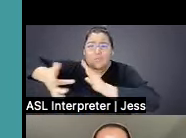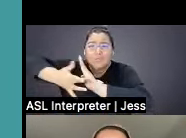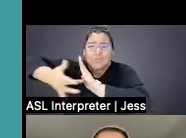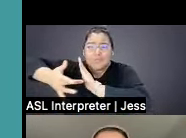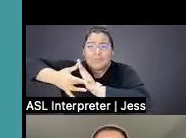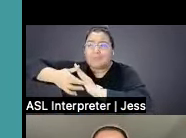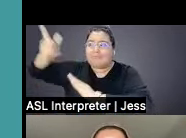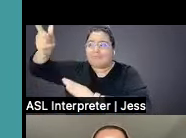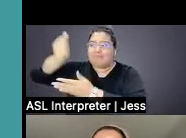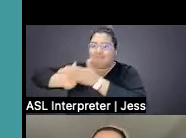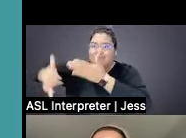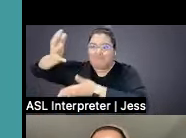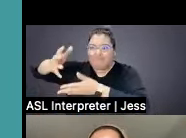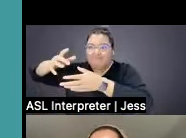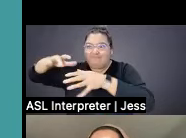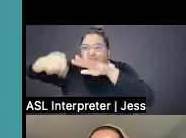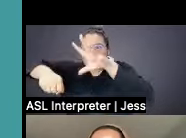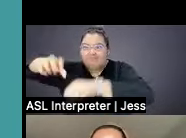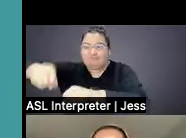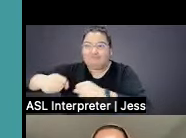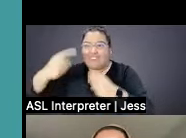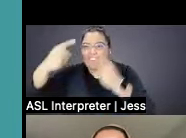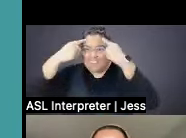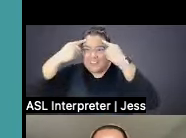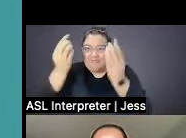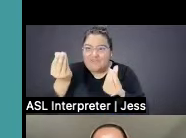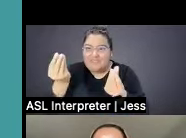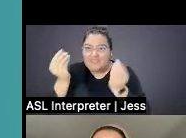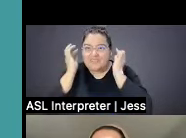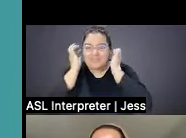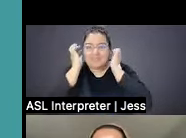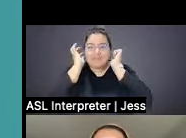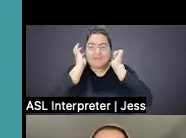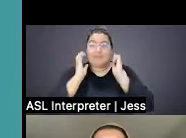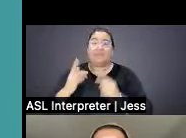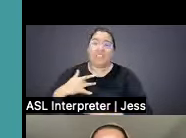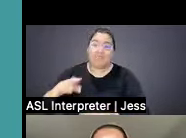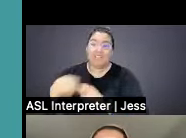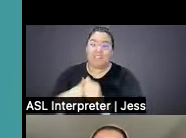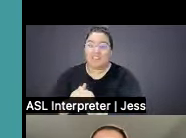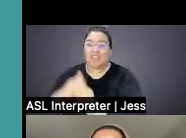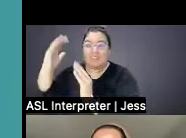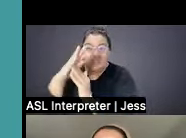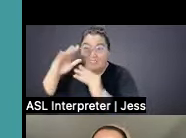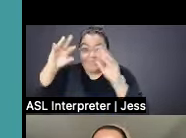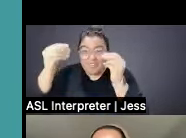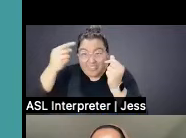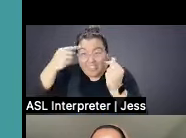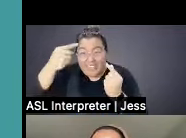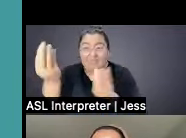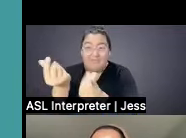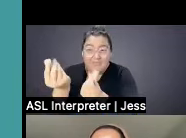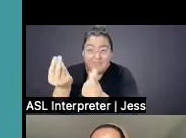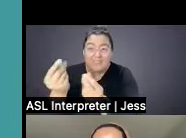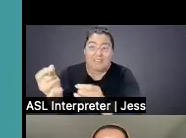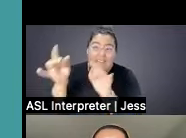and disinformation in particular is profitable to big tech. And we've seen how these platforms are used as a place to